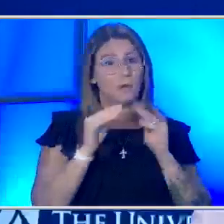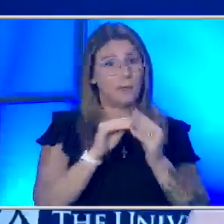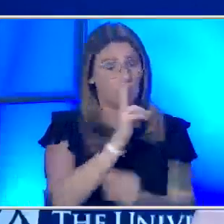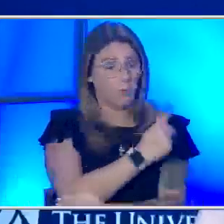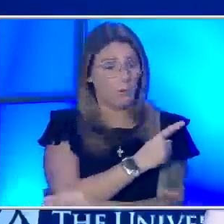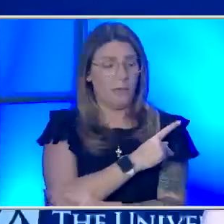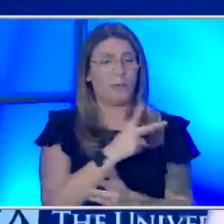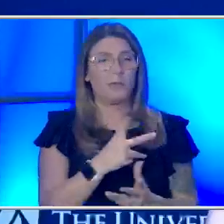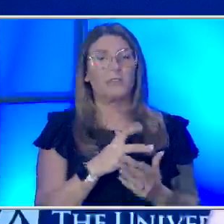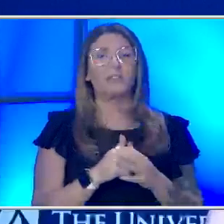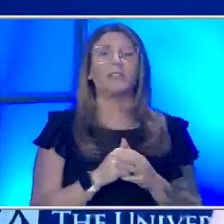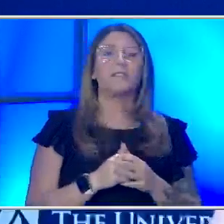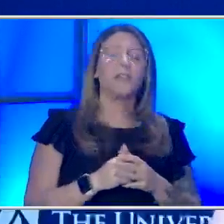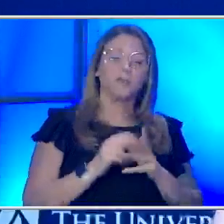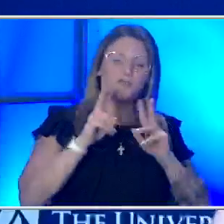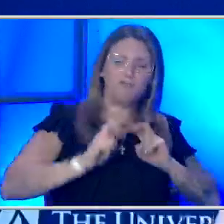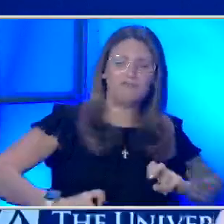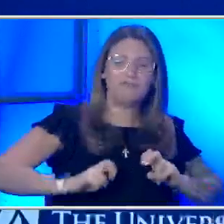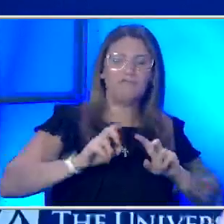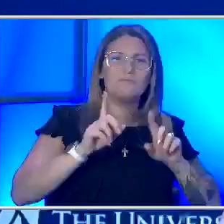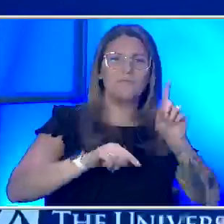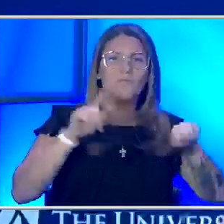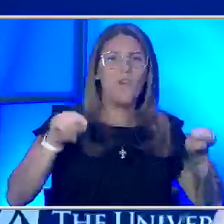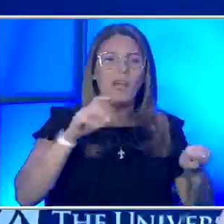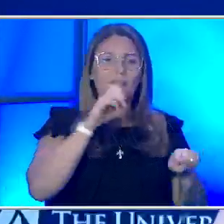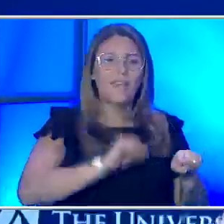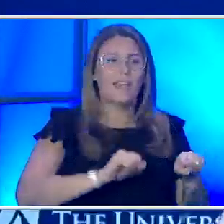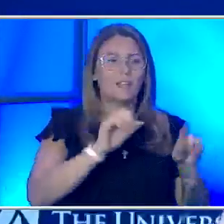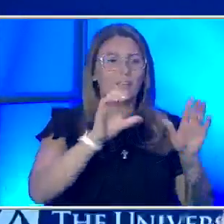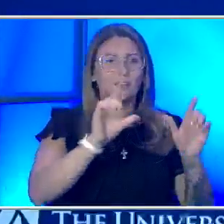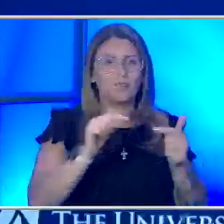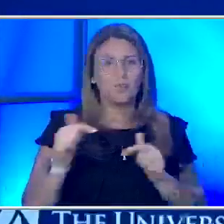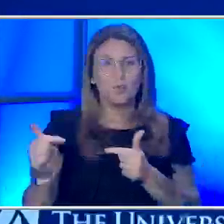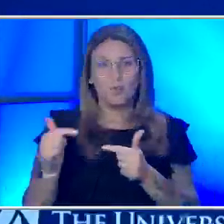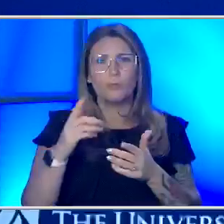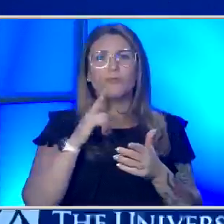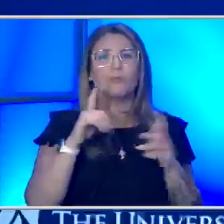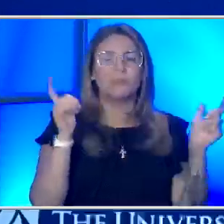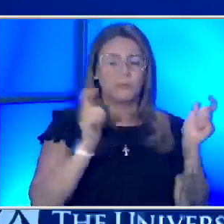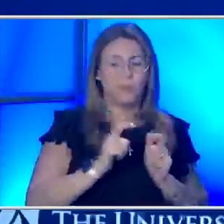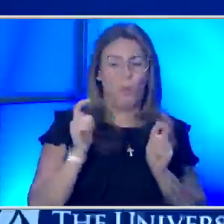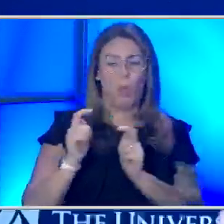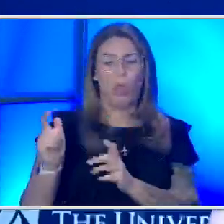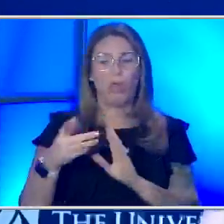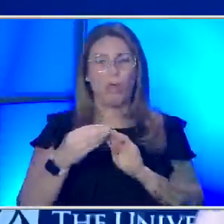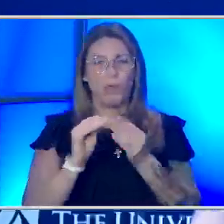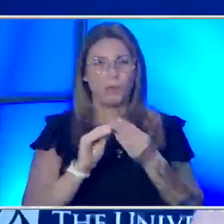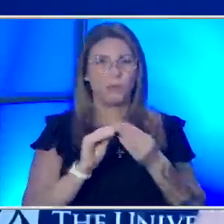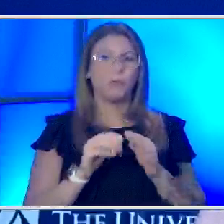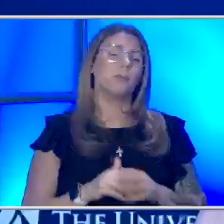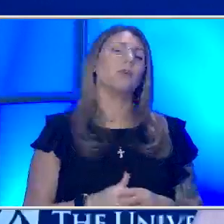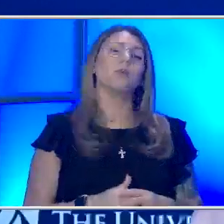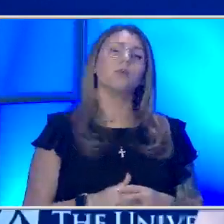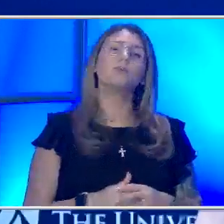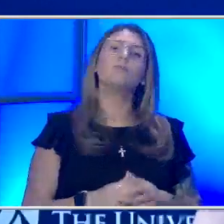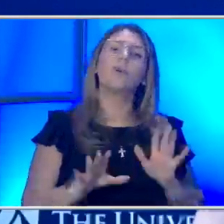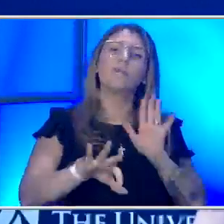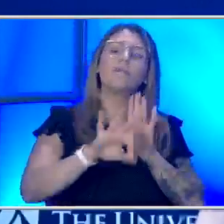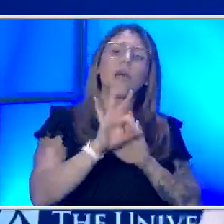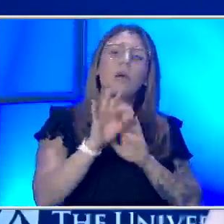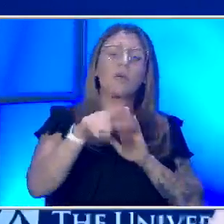at different age groups, so that breaks the actual ages down to even smaller numbers. They just found that those younger